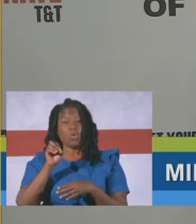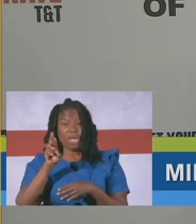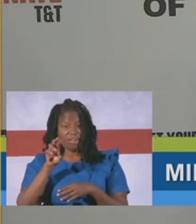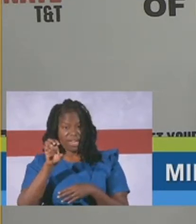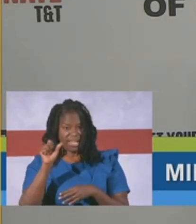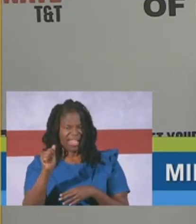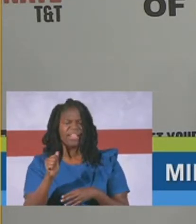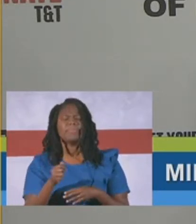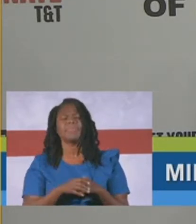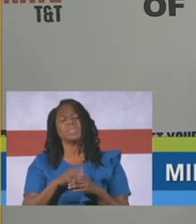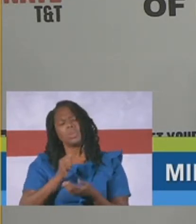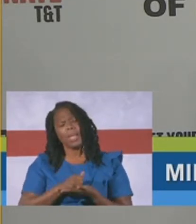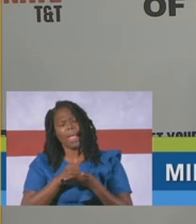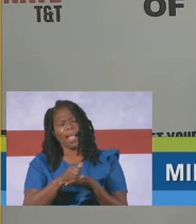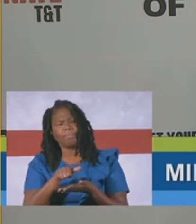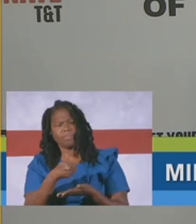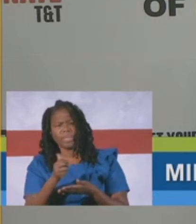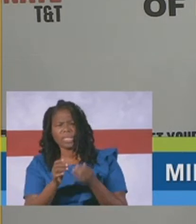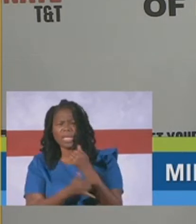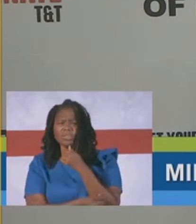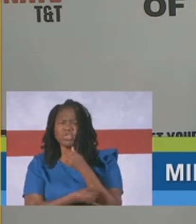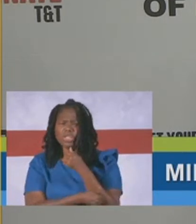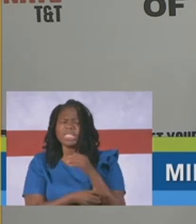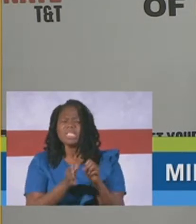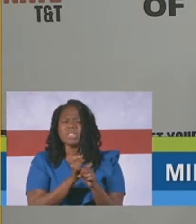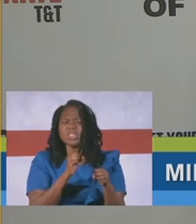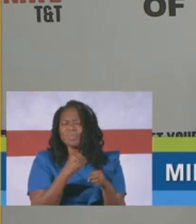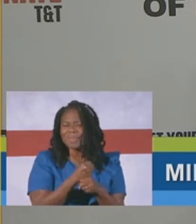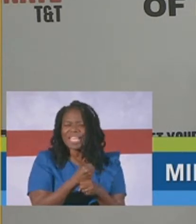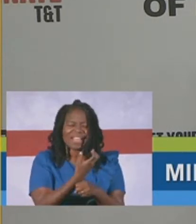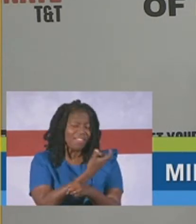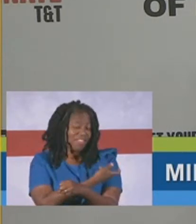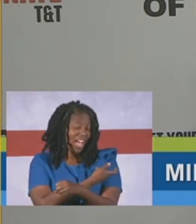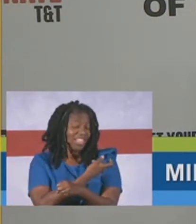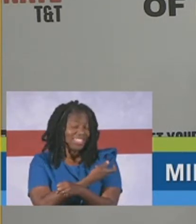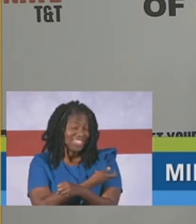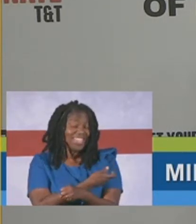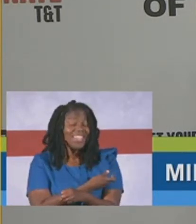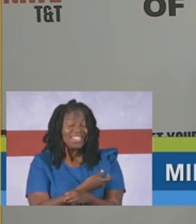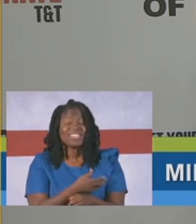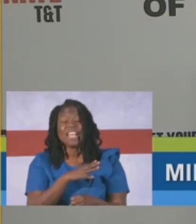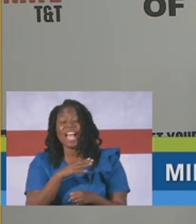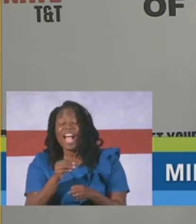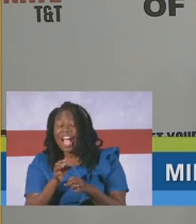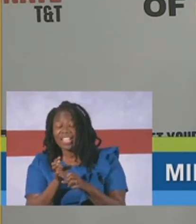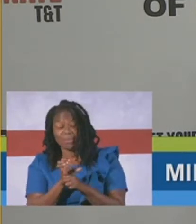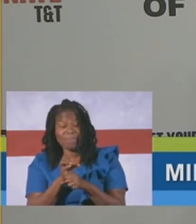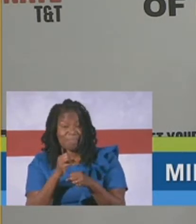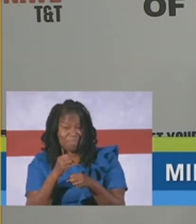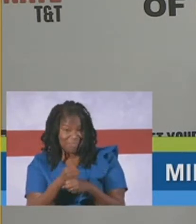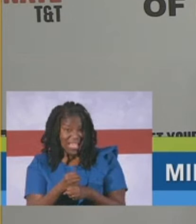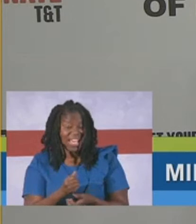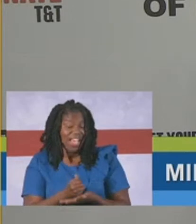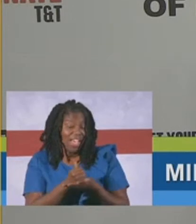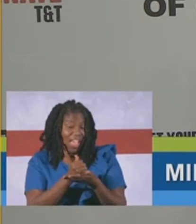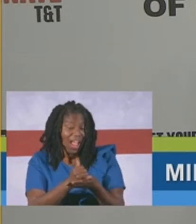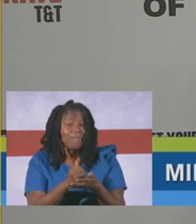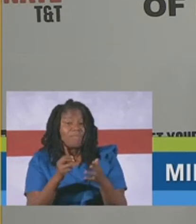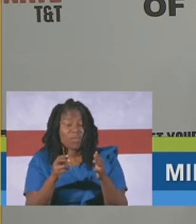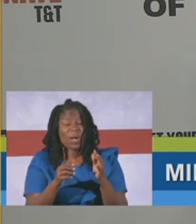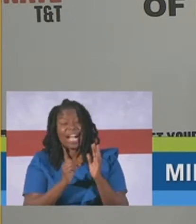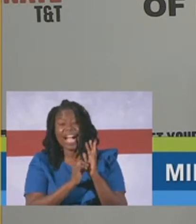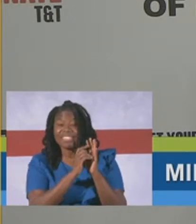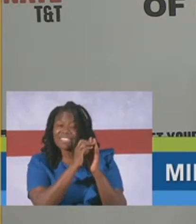able to manufacture their own biologicals, such as vaccines, cancer treatments, etc. Has Trinidad and Tobago engaged in any